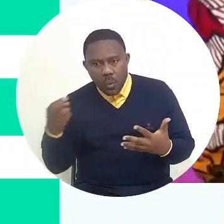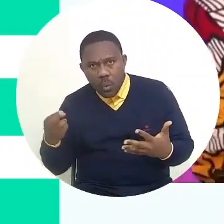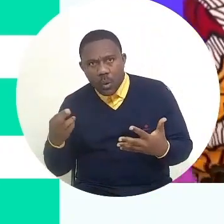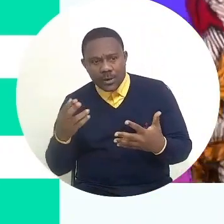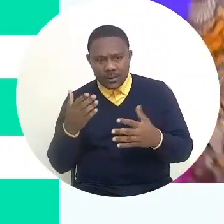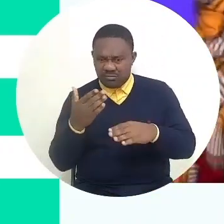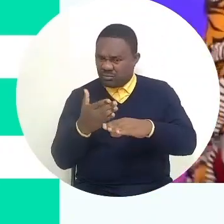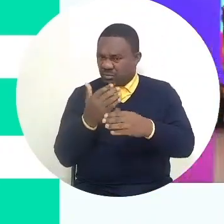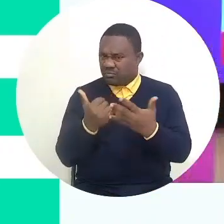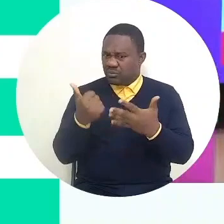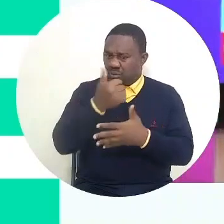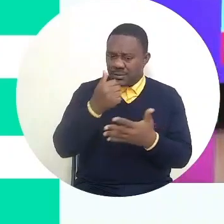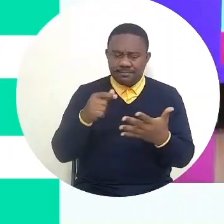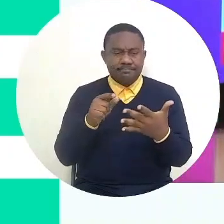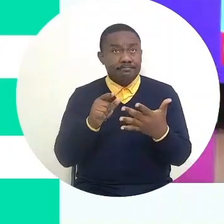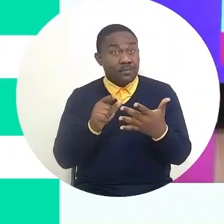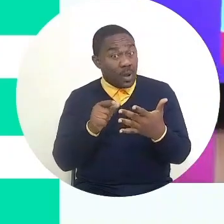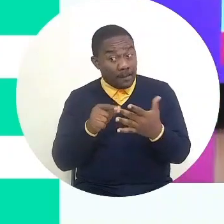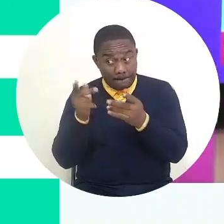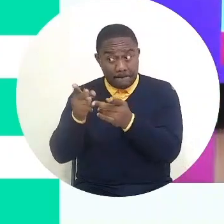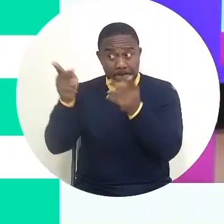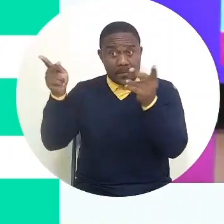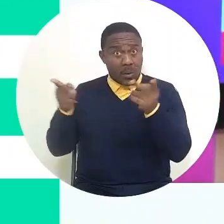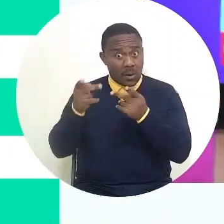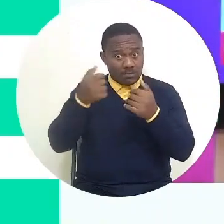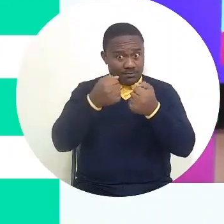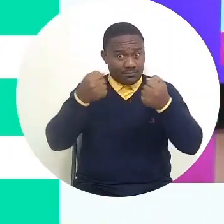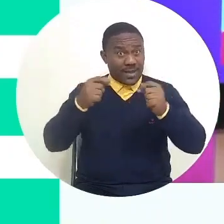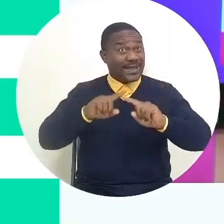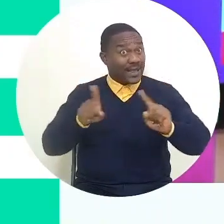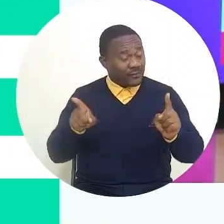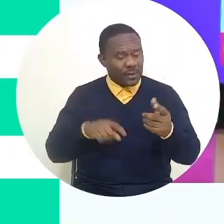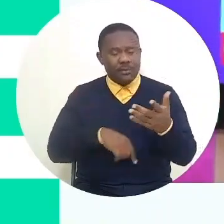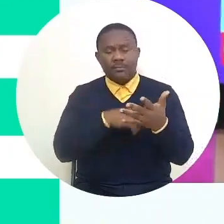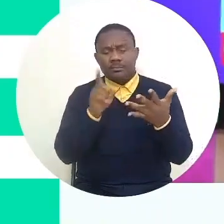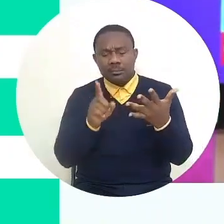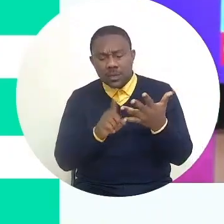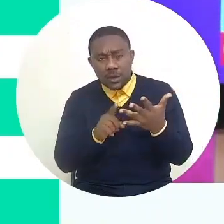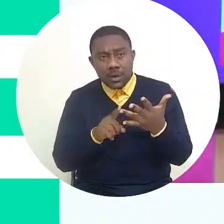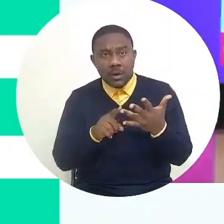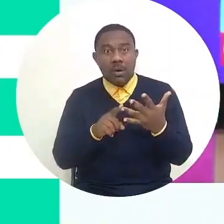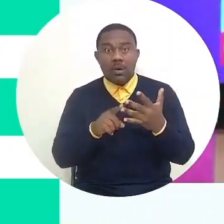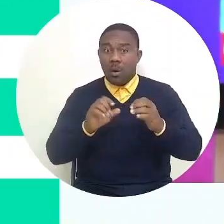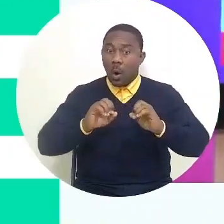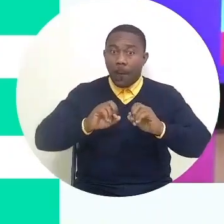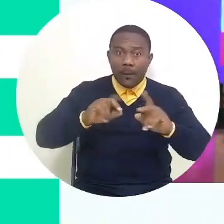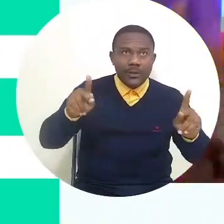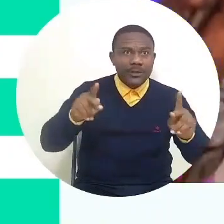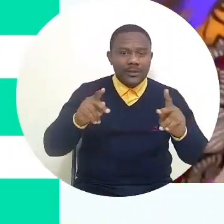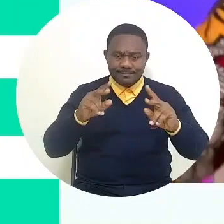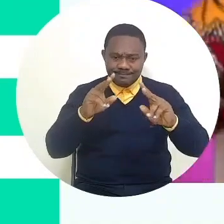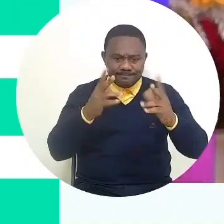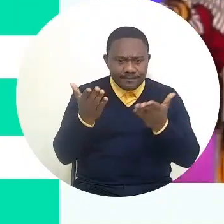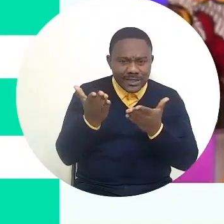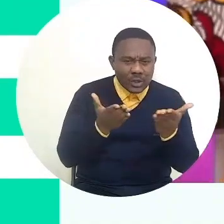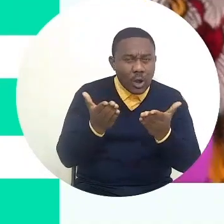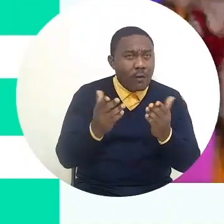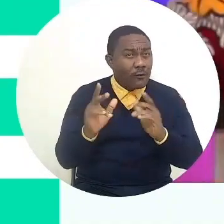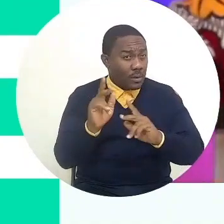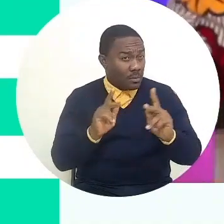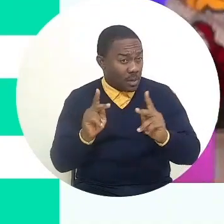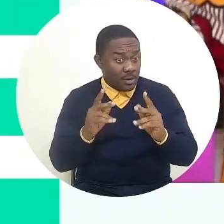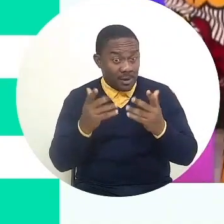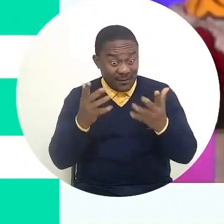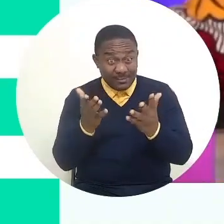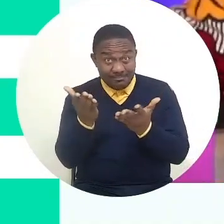polish your crafts, positioning yourself, setting yourself apart from others, and then creating opportunities for yourself to serve humanity. And